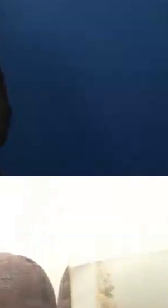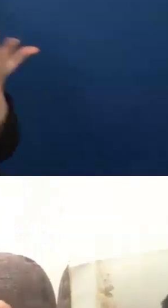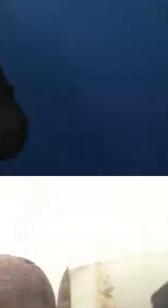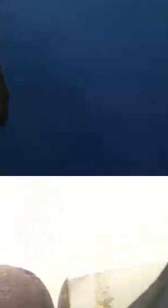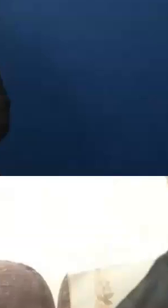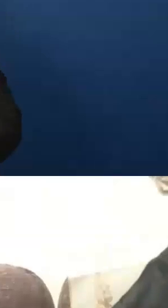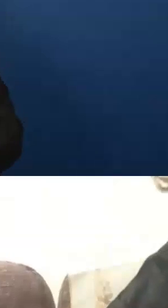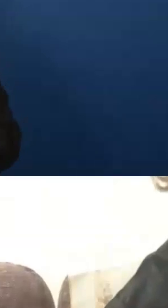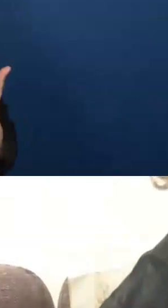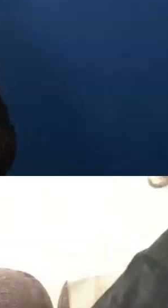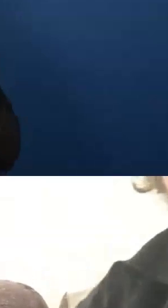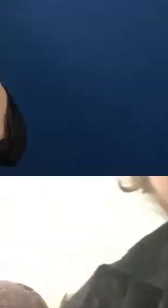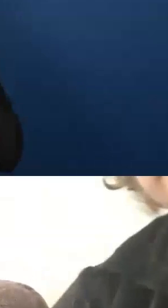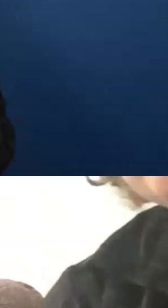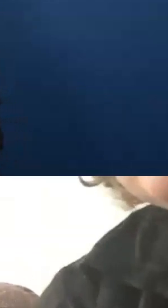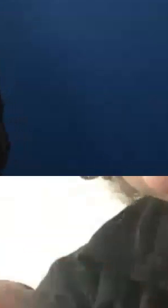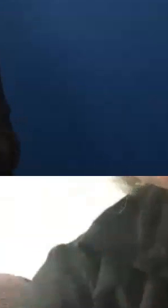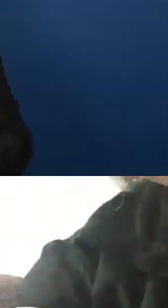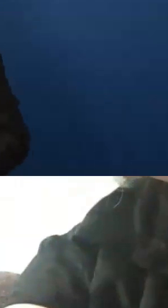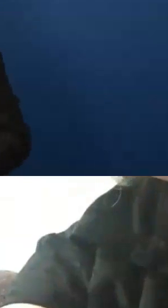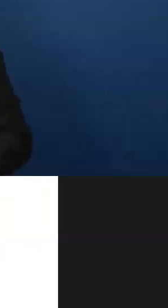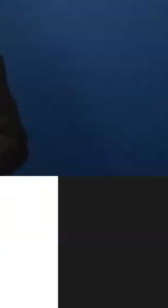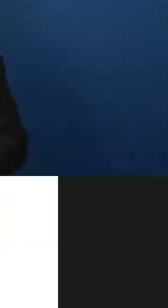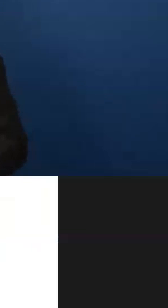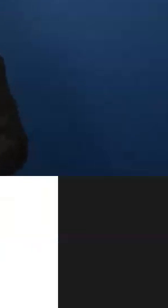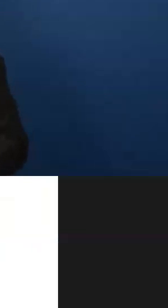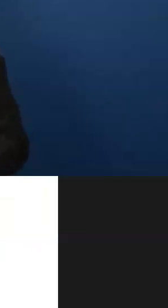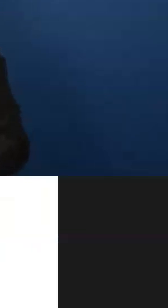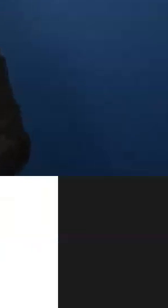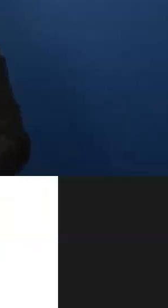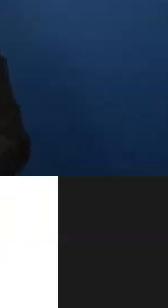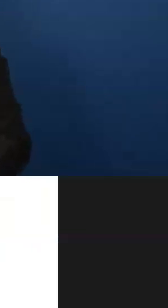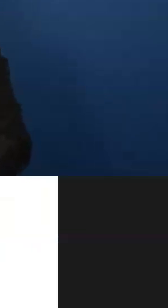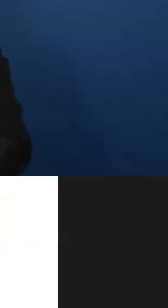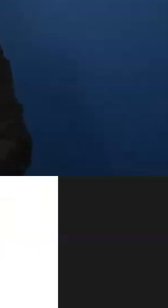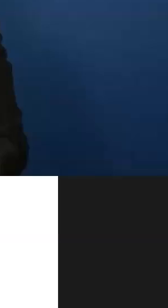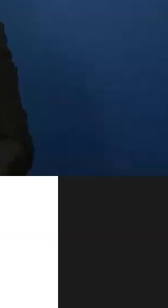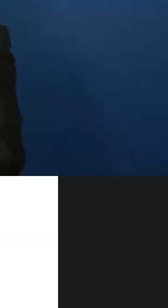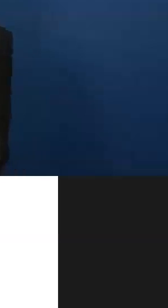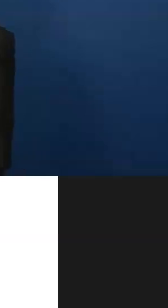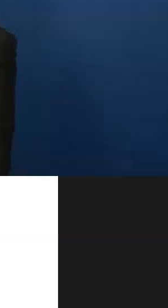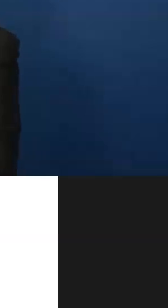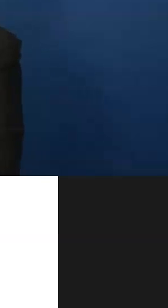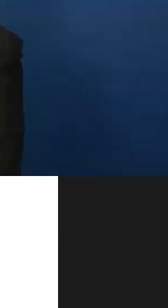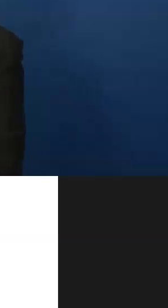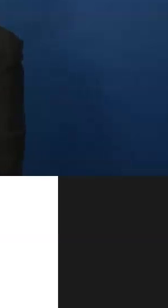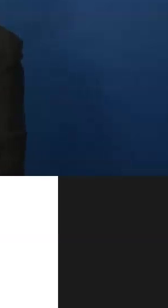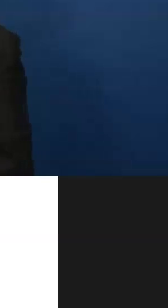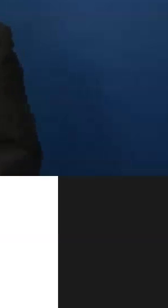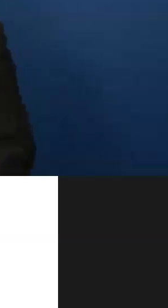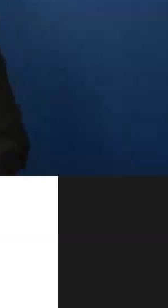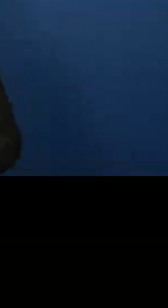Yeah. Femke, would you like to ask a question? Yes, please. I think